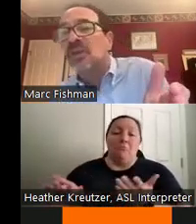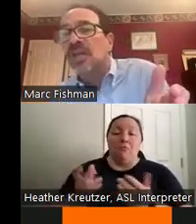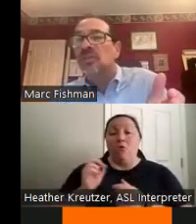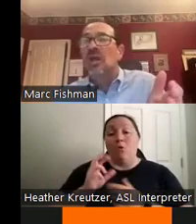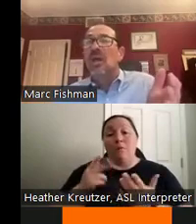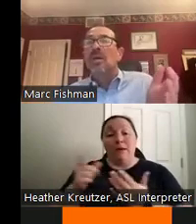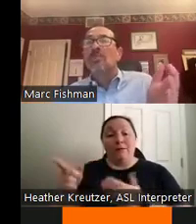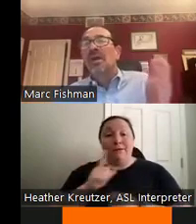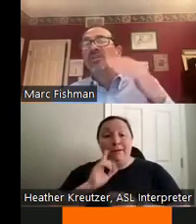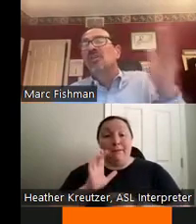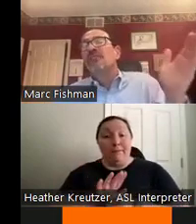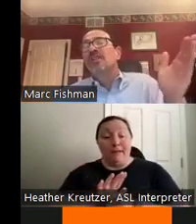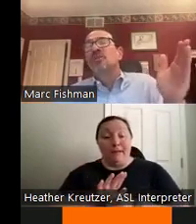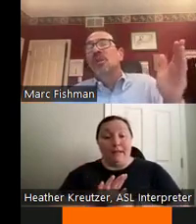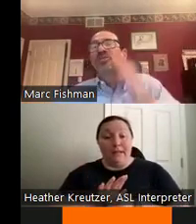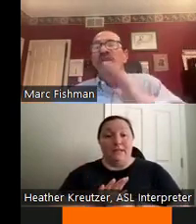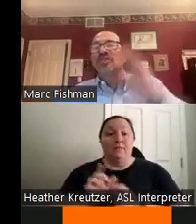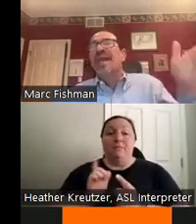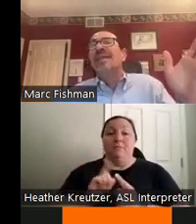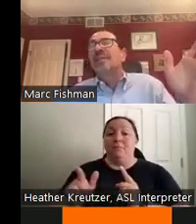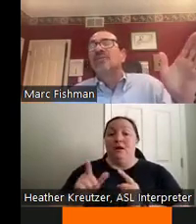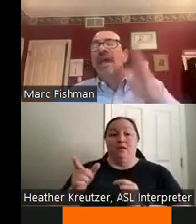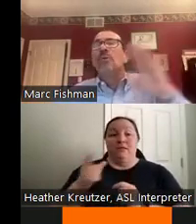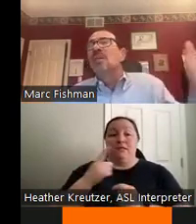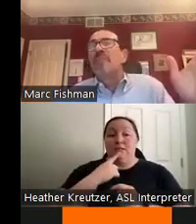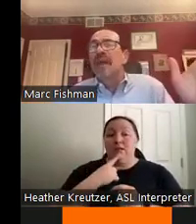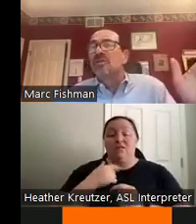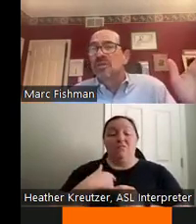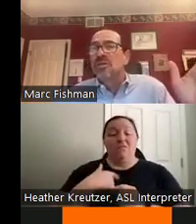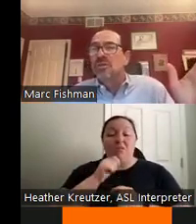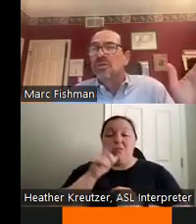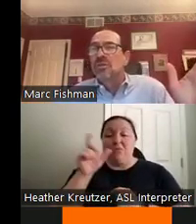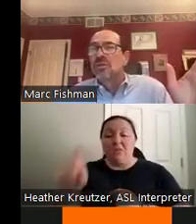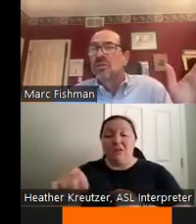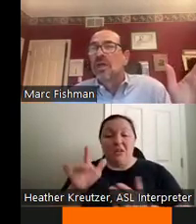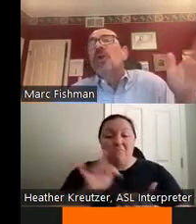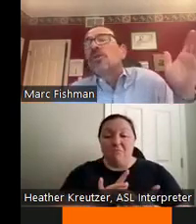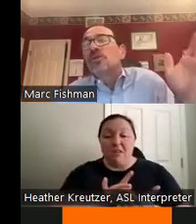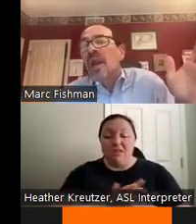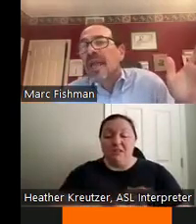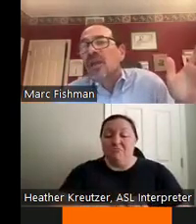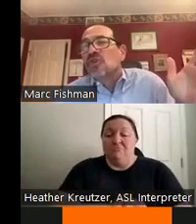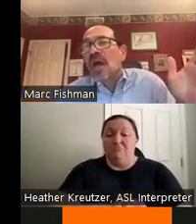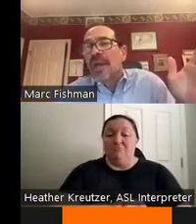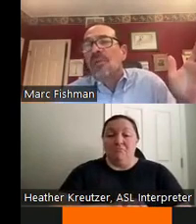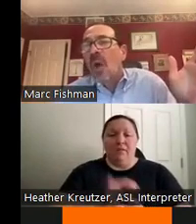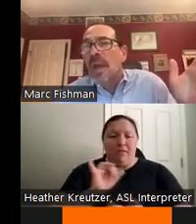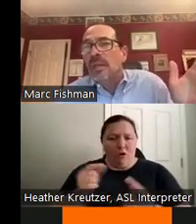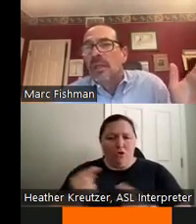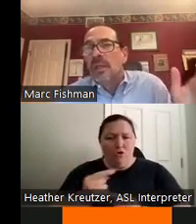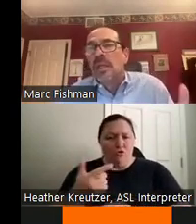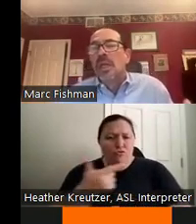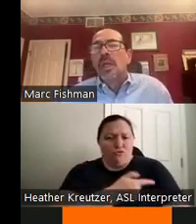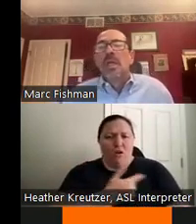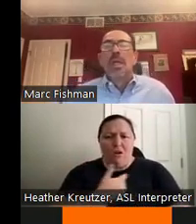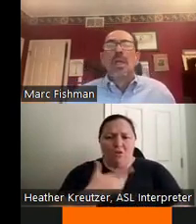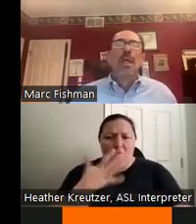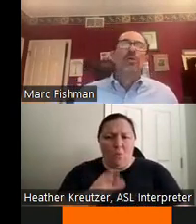committed to abstinence, but he's invincible and says, I got this. I don't need medicines. It hurts when I get a shot. I don't